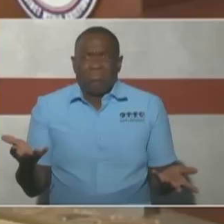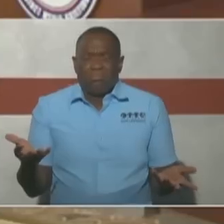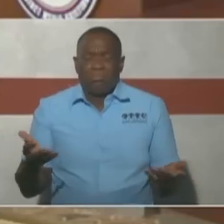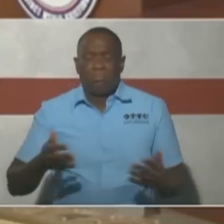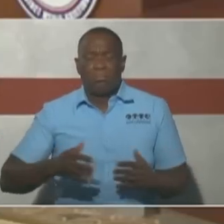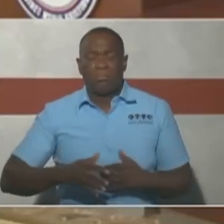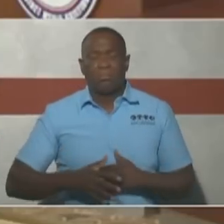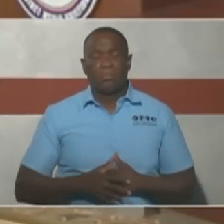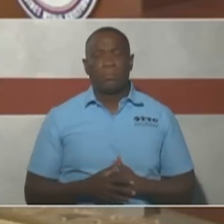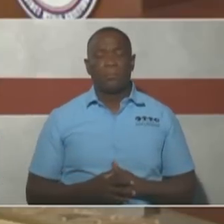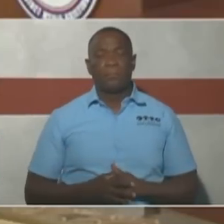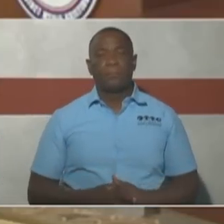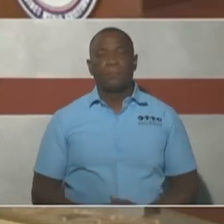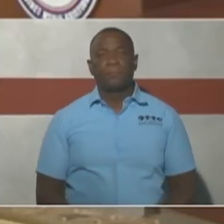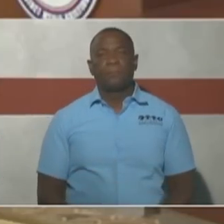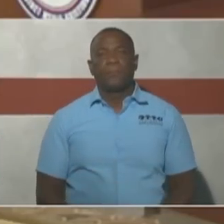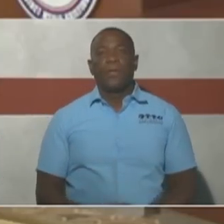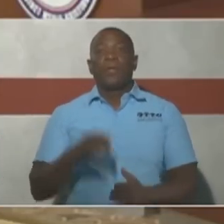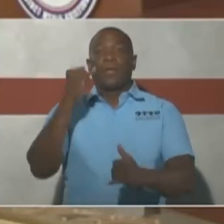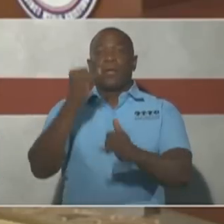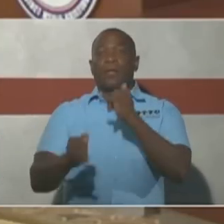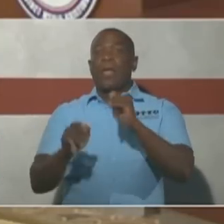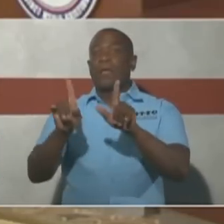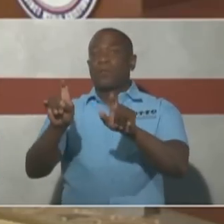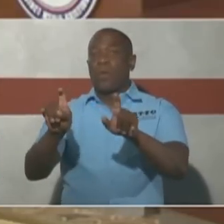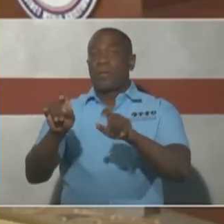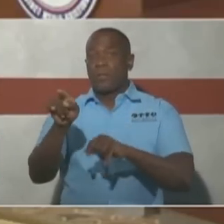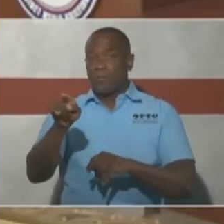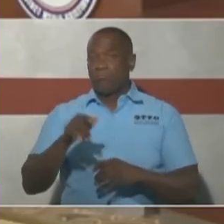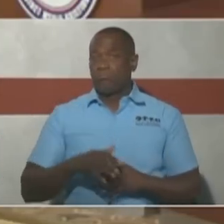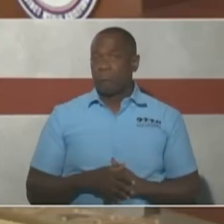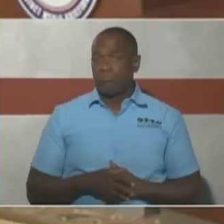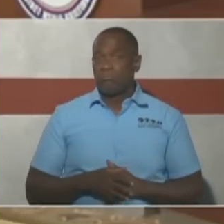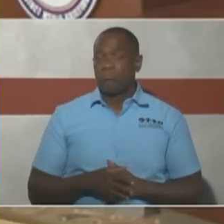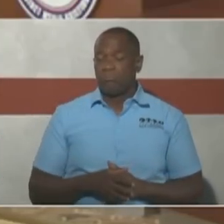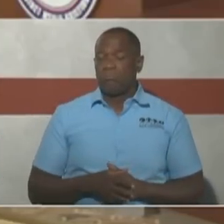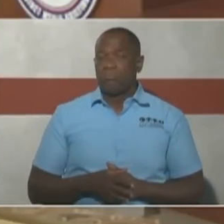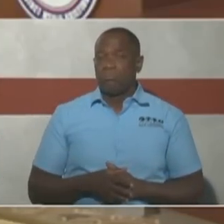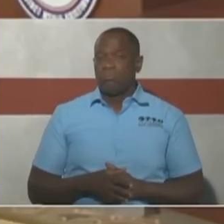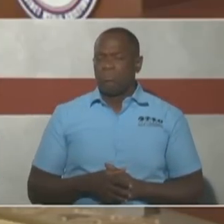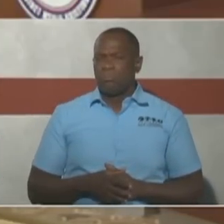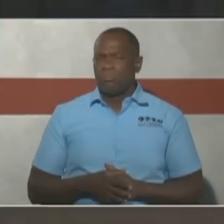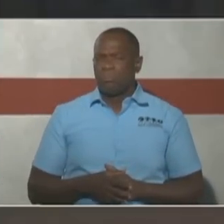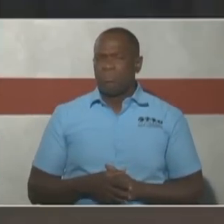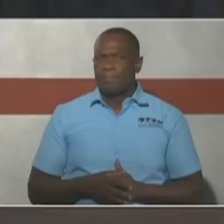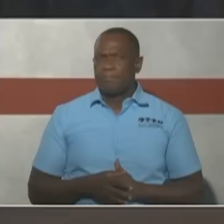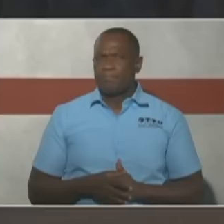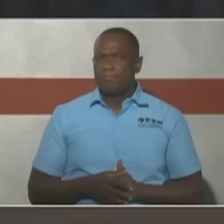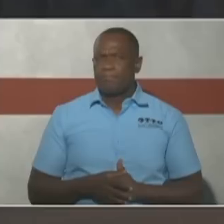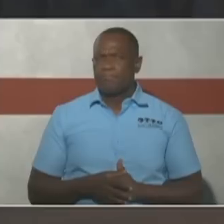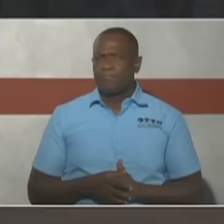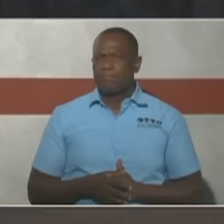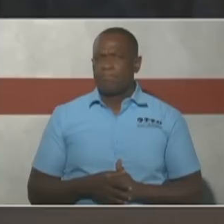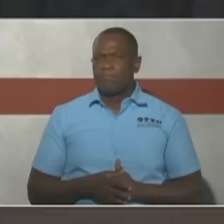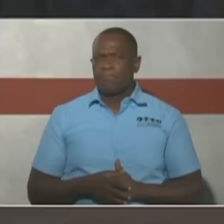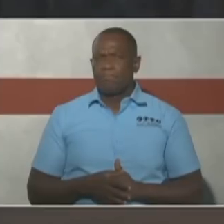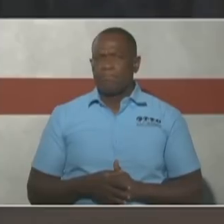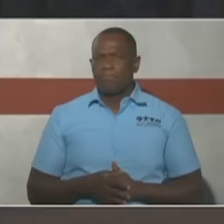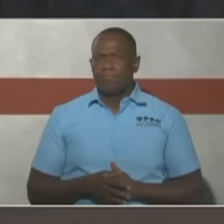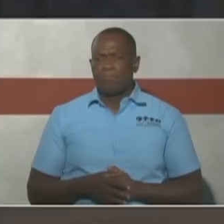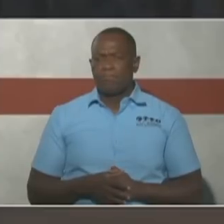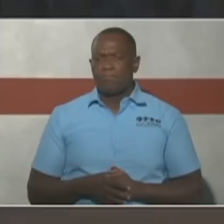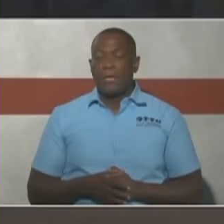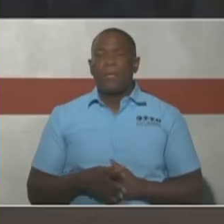Before COVID-19 came on the scene, we always advise that people stay home if you're ill. And it's something that we want to continue, especially with school and